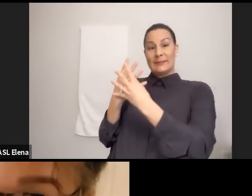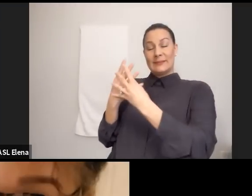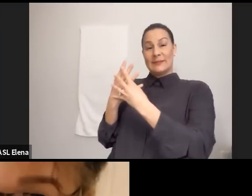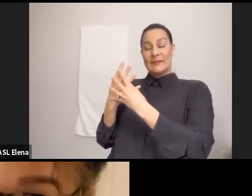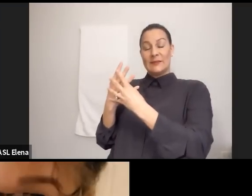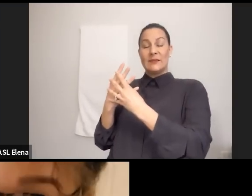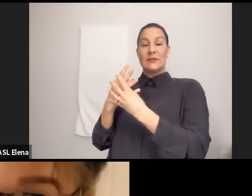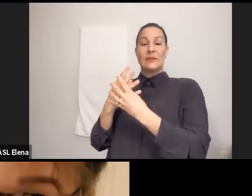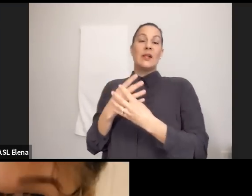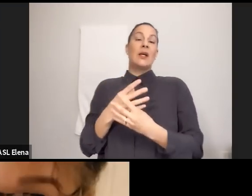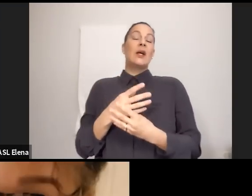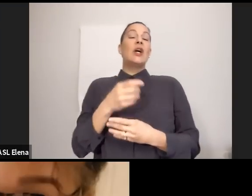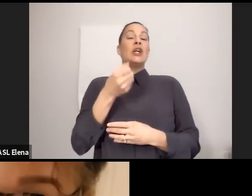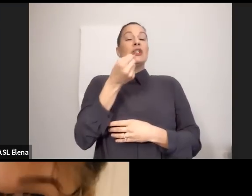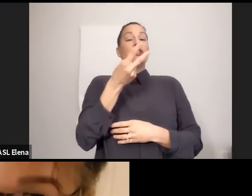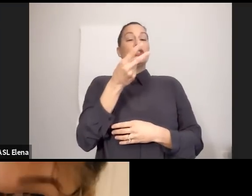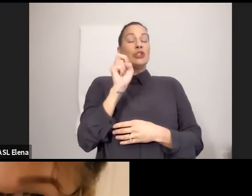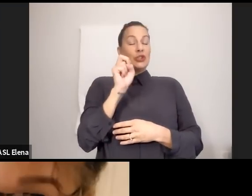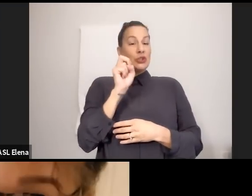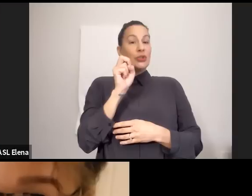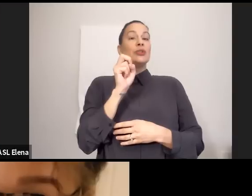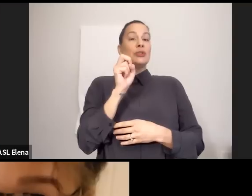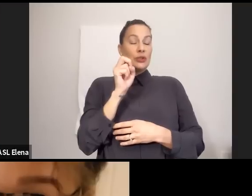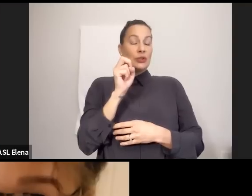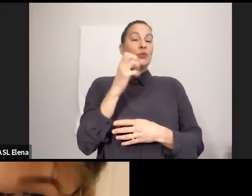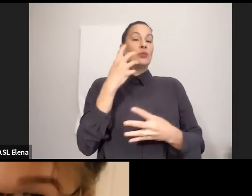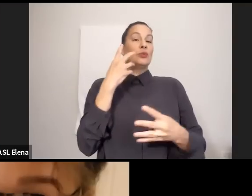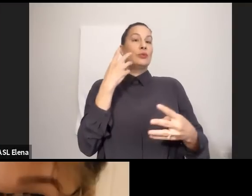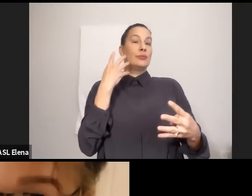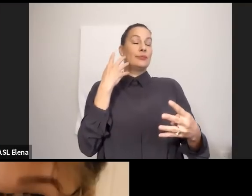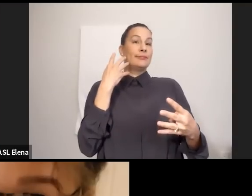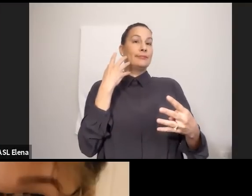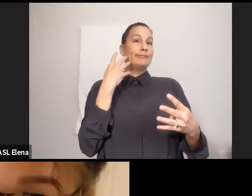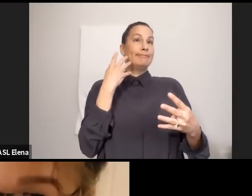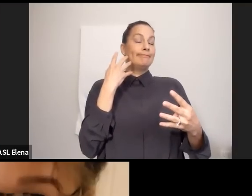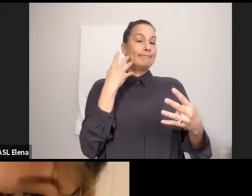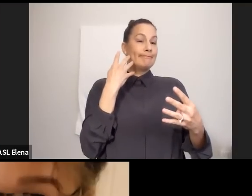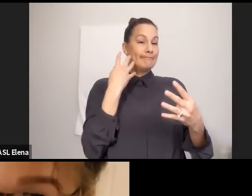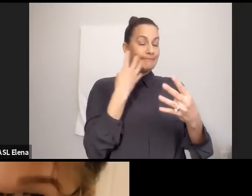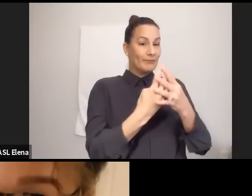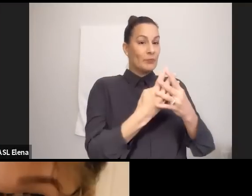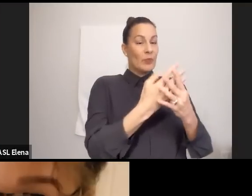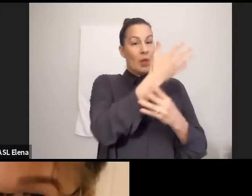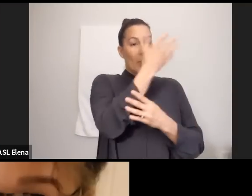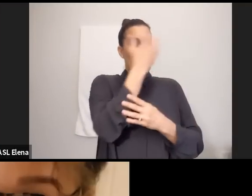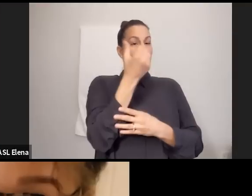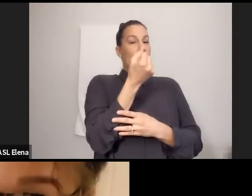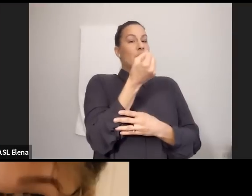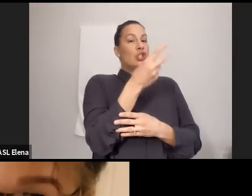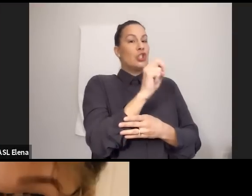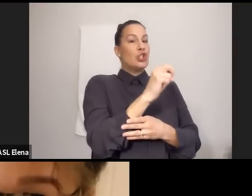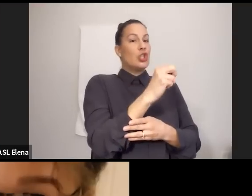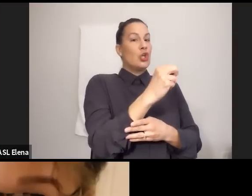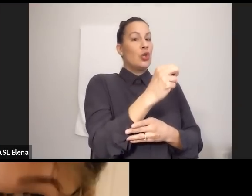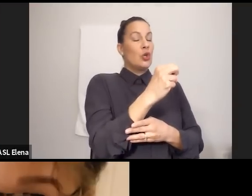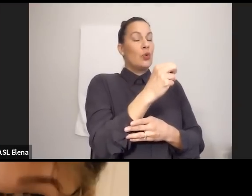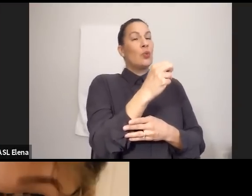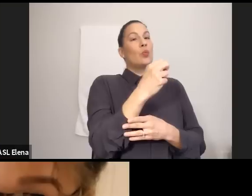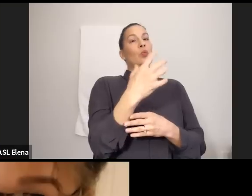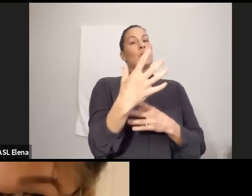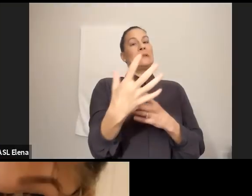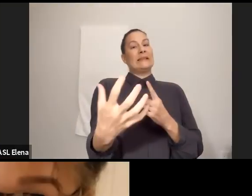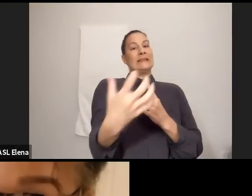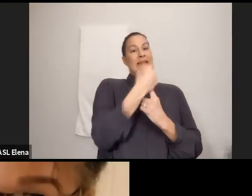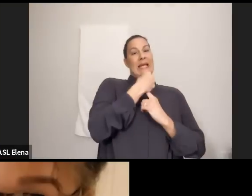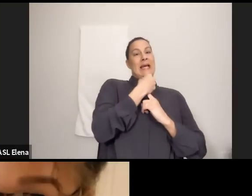was criminalized for surviving a violent attack on her life and the life of a fellow sex worker. Lily fought